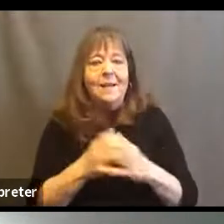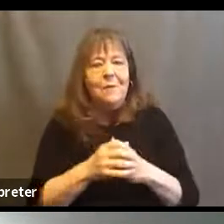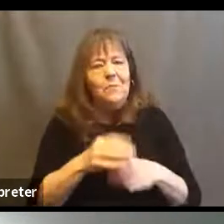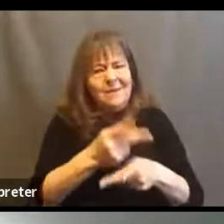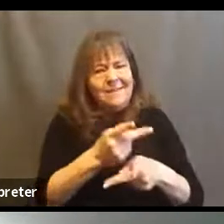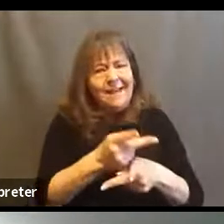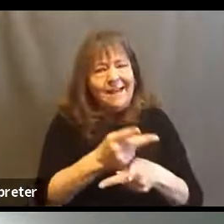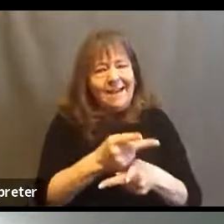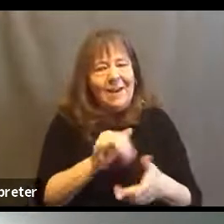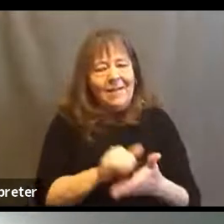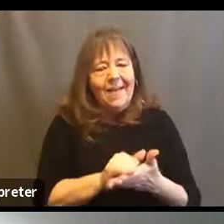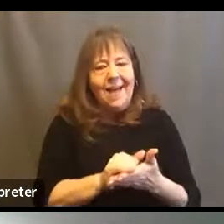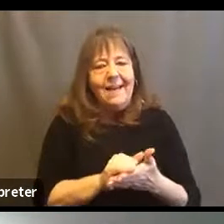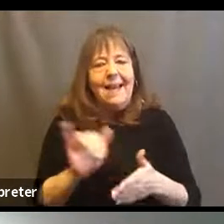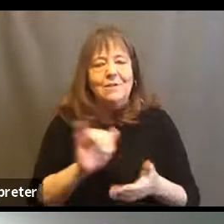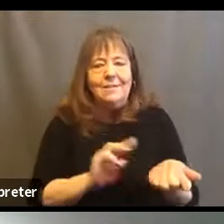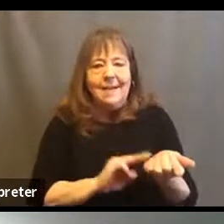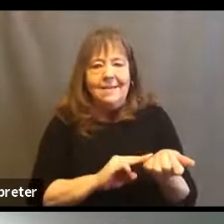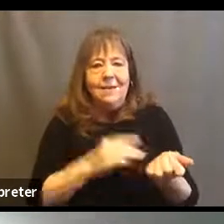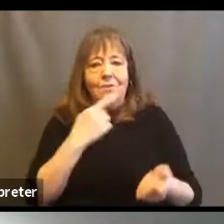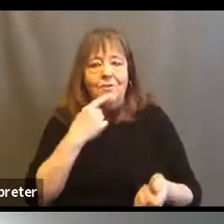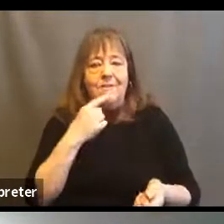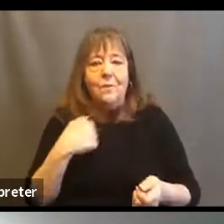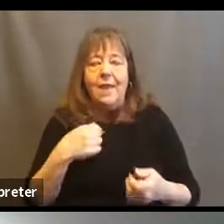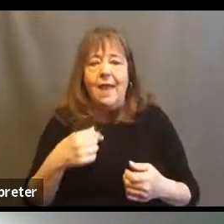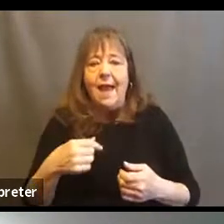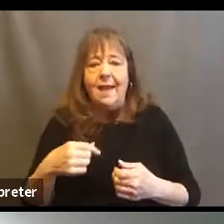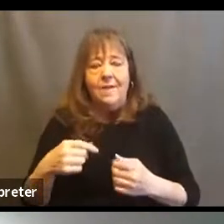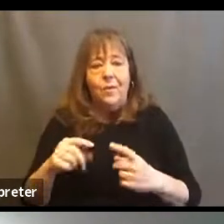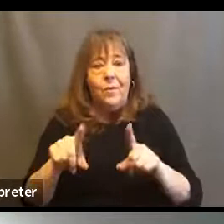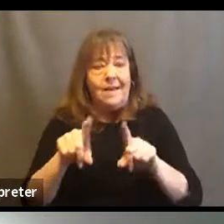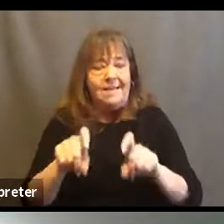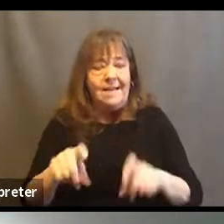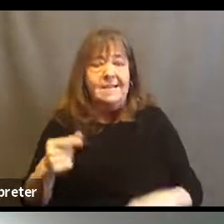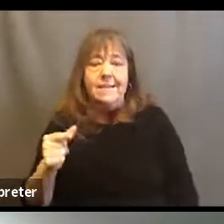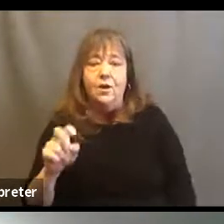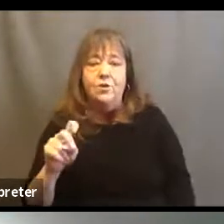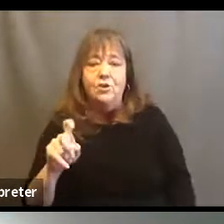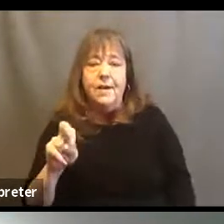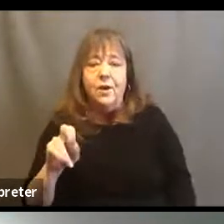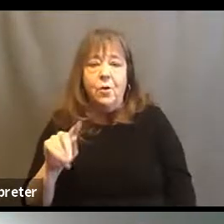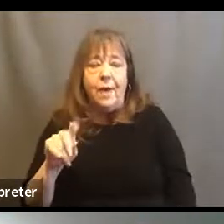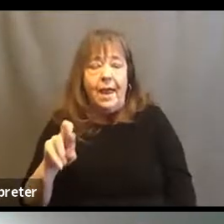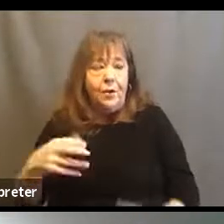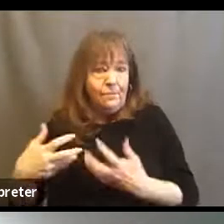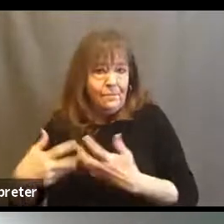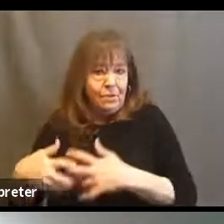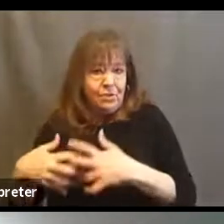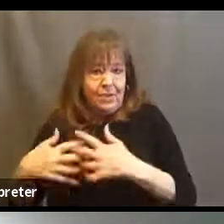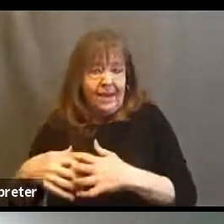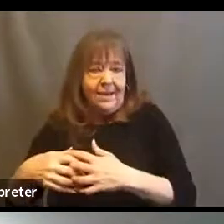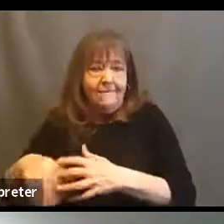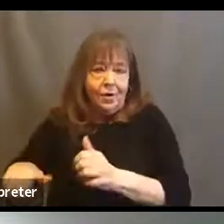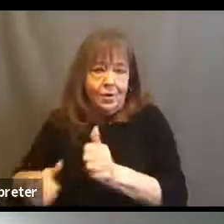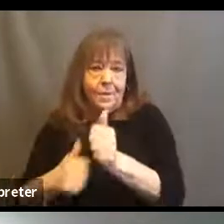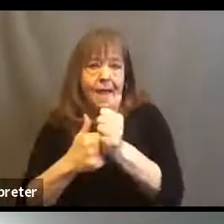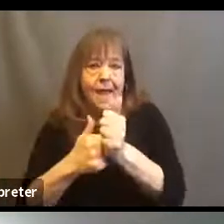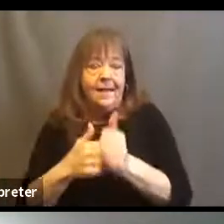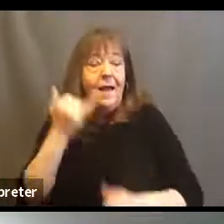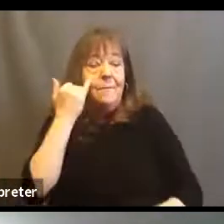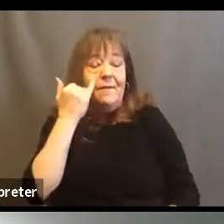As Amentier said, we do generator tests every month for exactly these kind of situations, so that the hospital is ready to switch over to